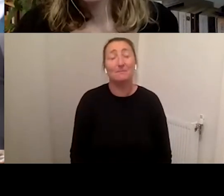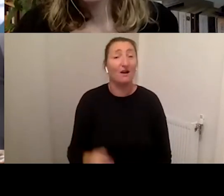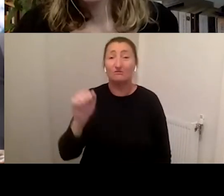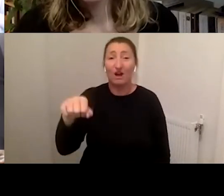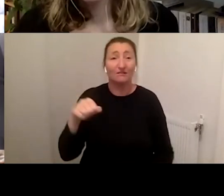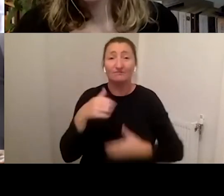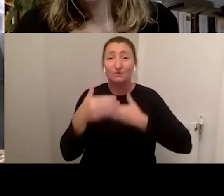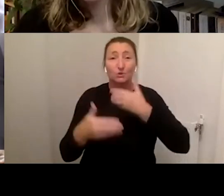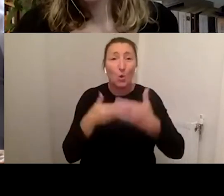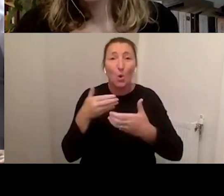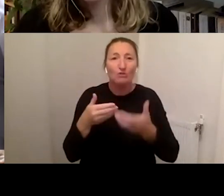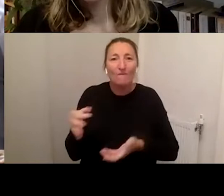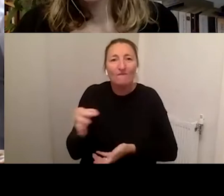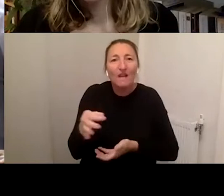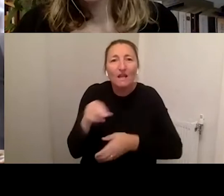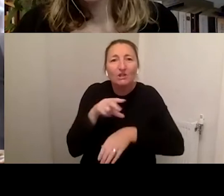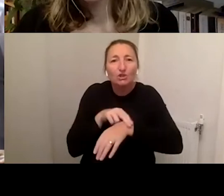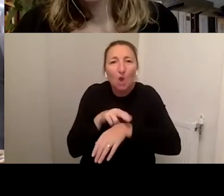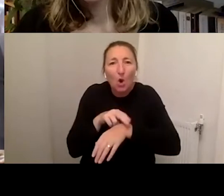the village doctor and his wife